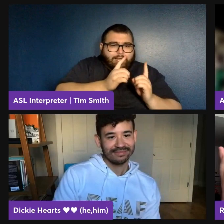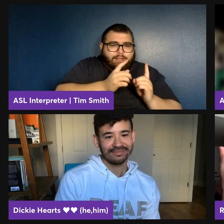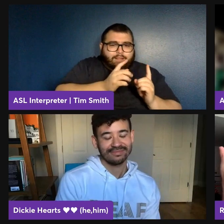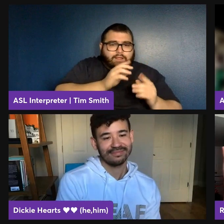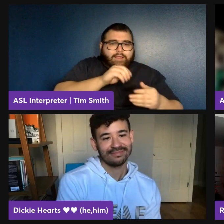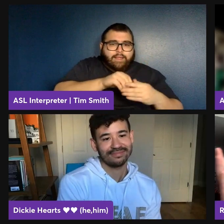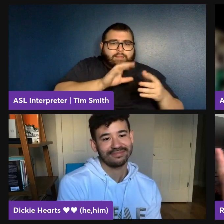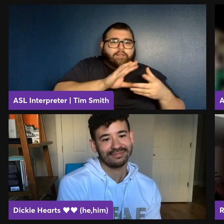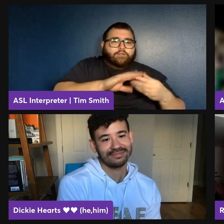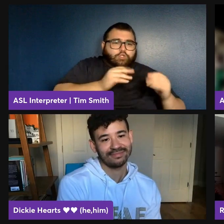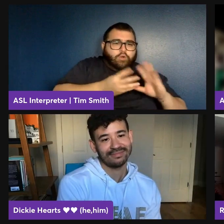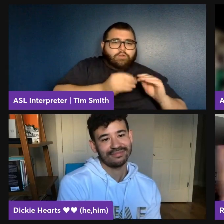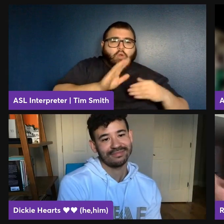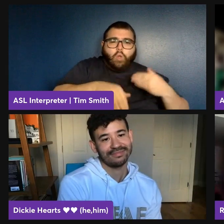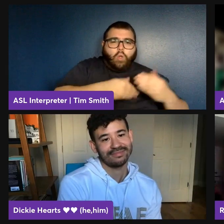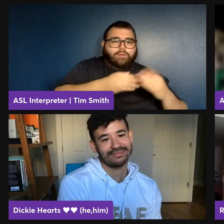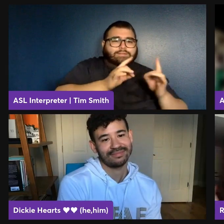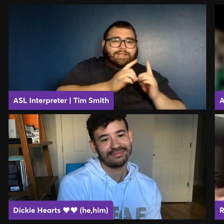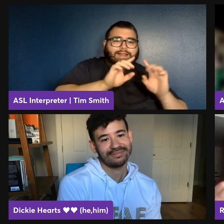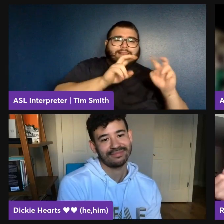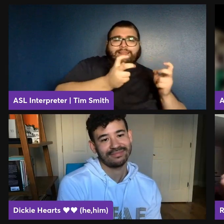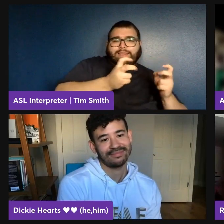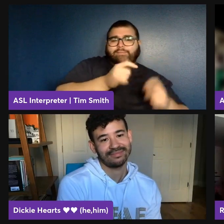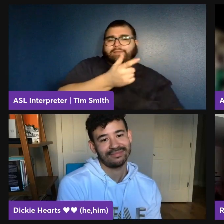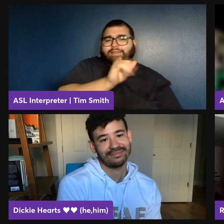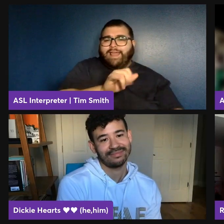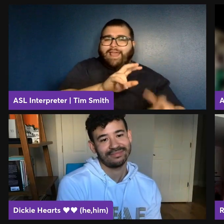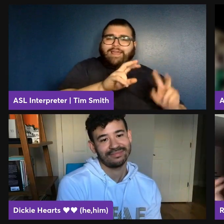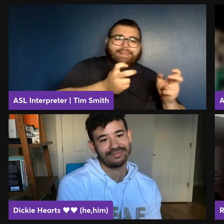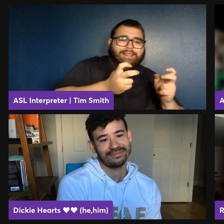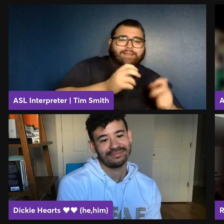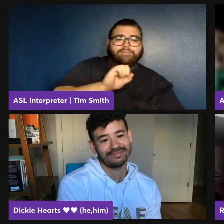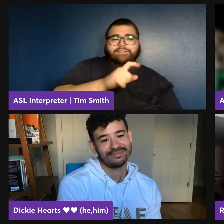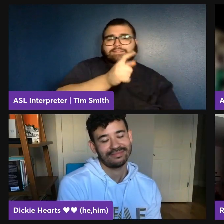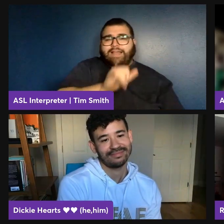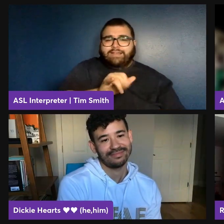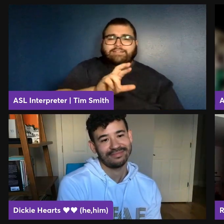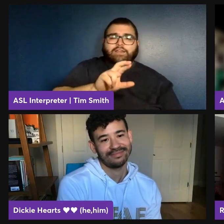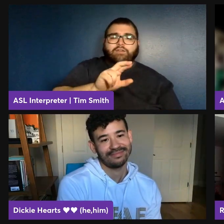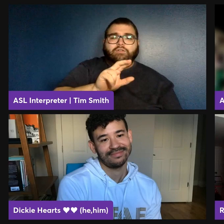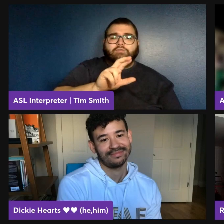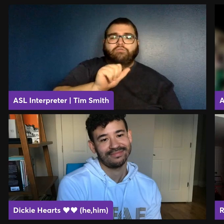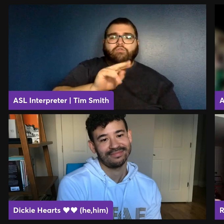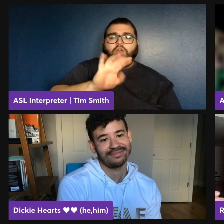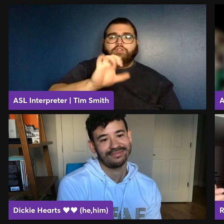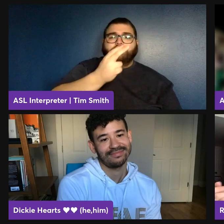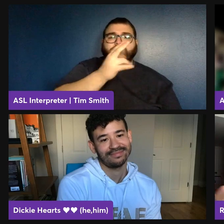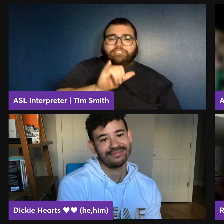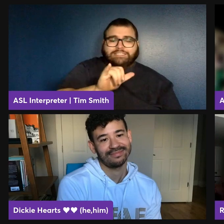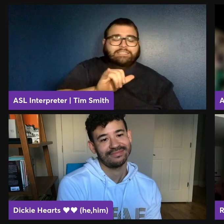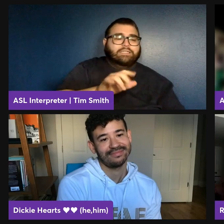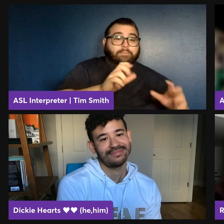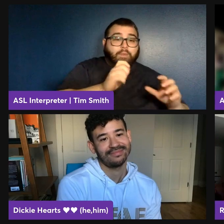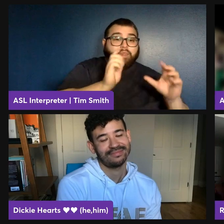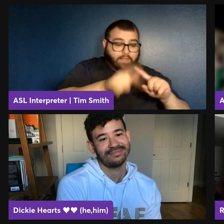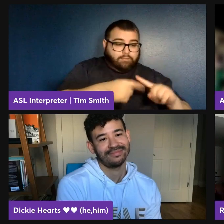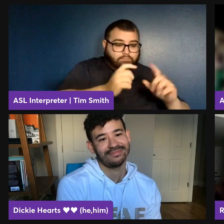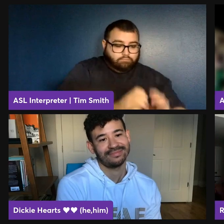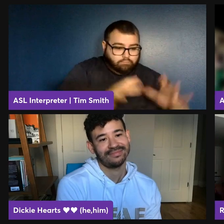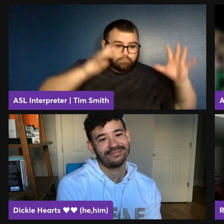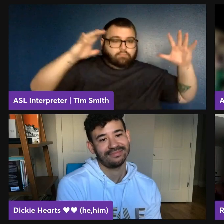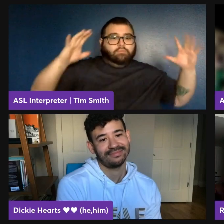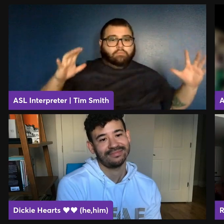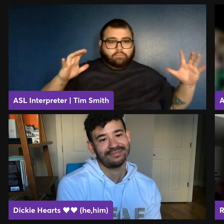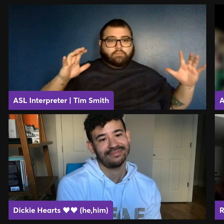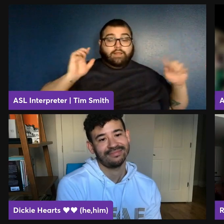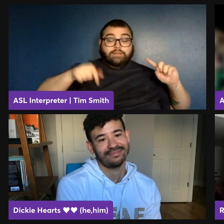are all dating themed and are very gay themed and very sexy and raunchy, as they say. But it is also just about